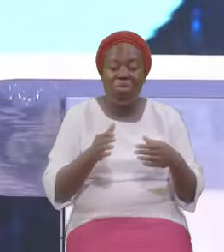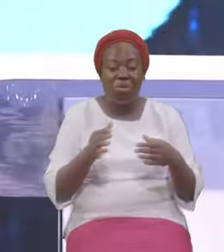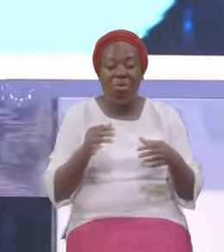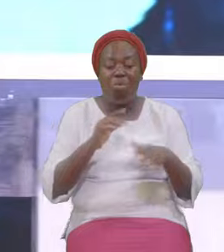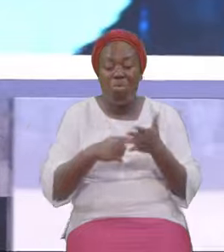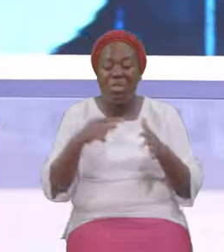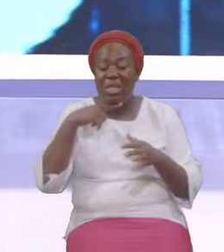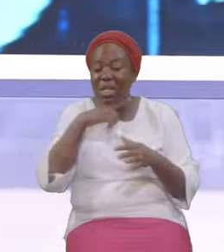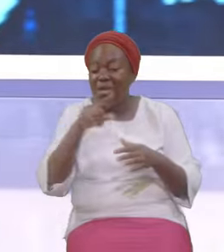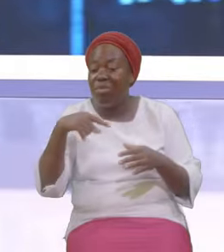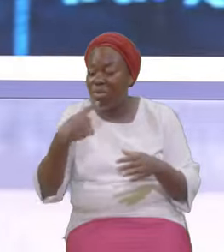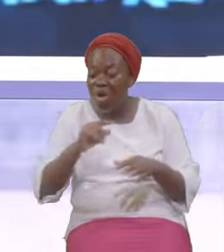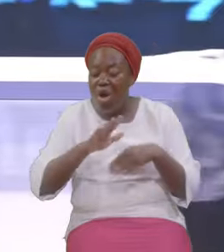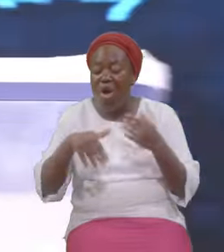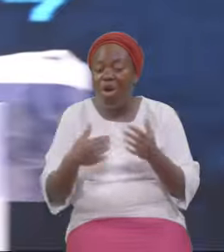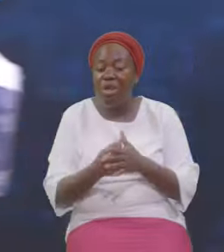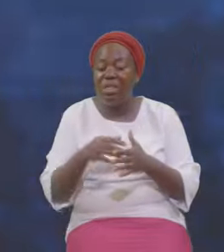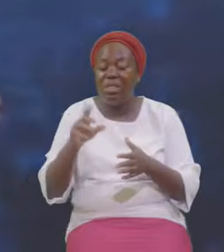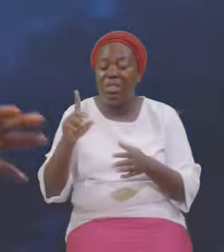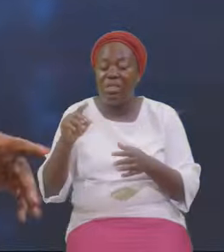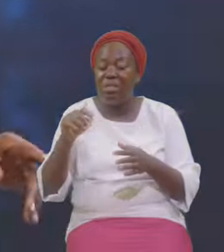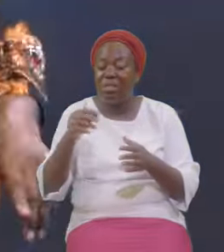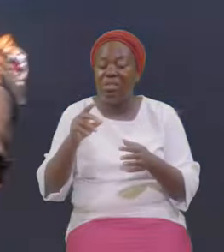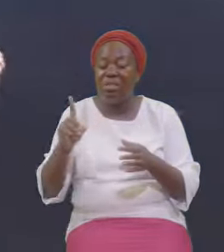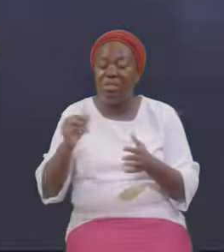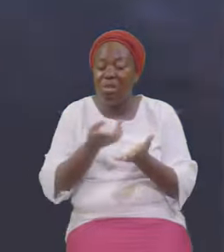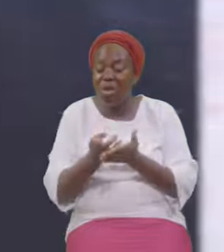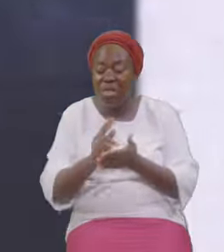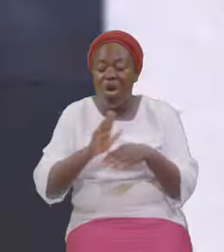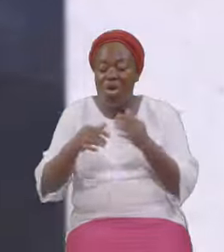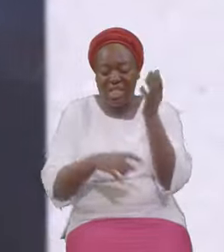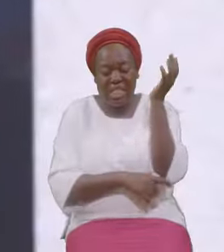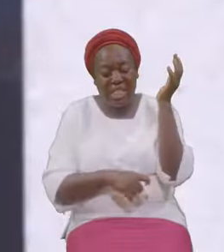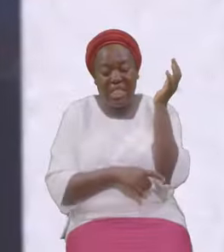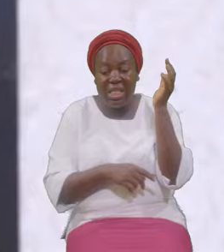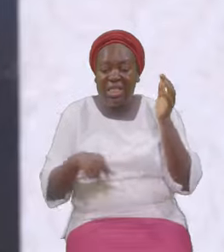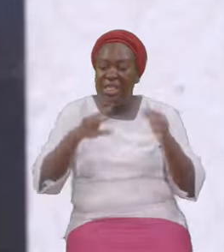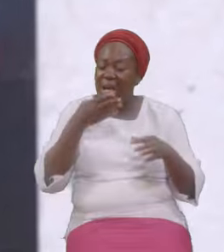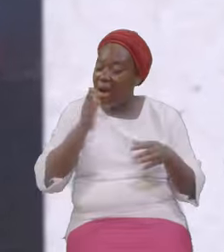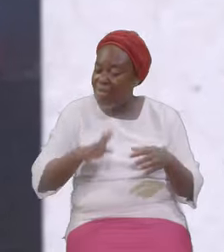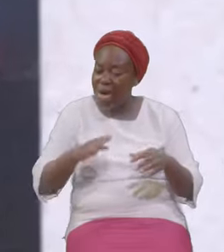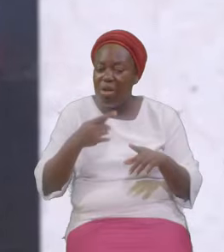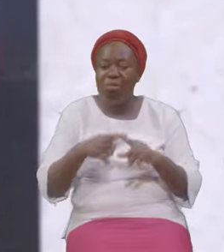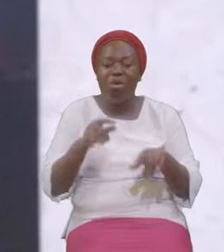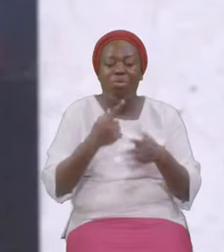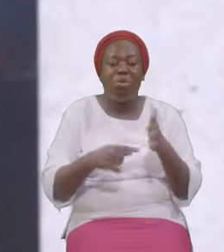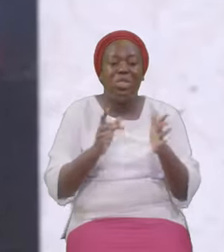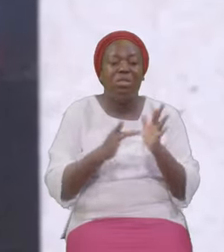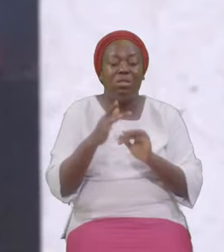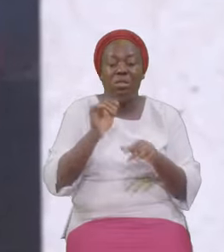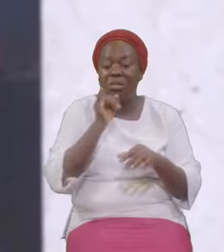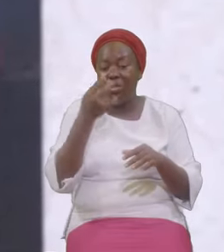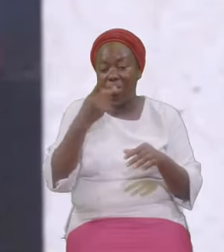dishonesty and all the stealing. Yes, they're bad. But what Jesus is looking at tonight is, I